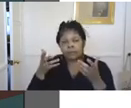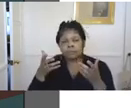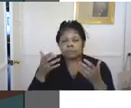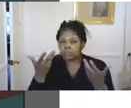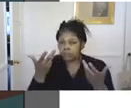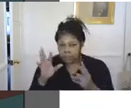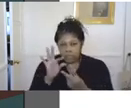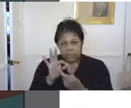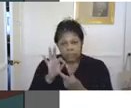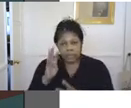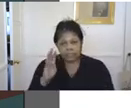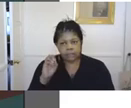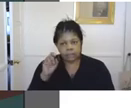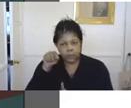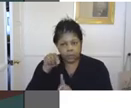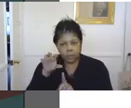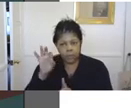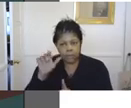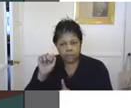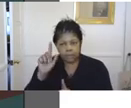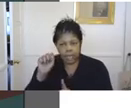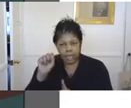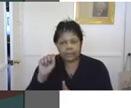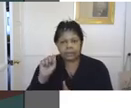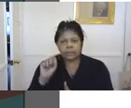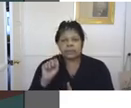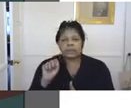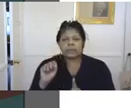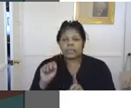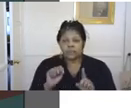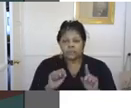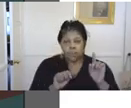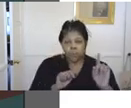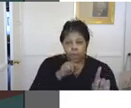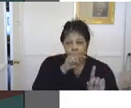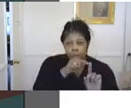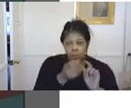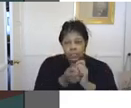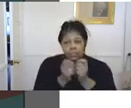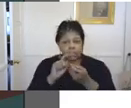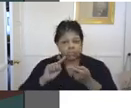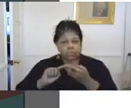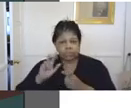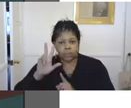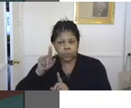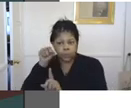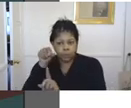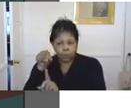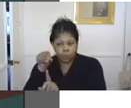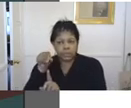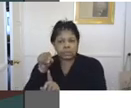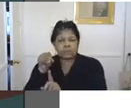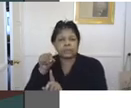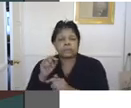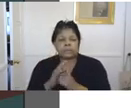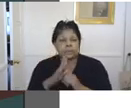selected, I'm going to change it from 1 point to 3 point. And let me